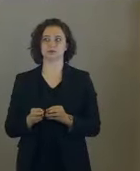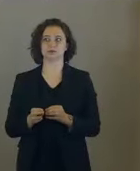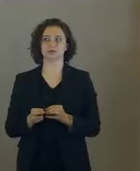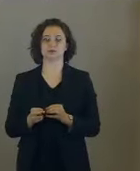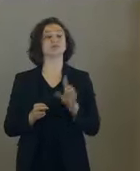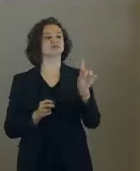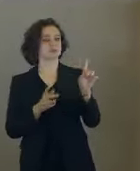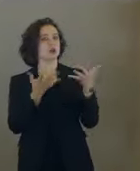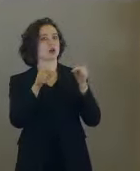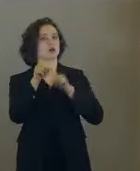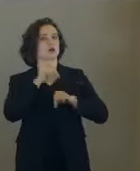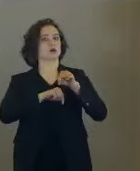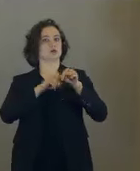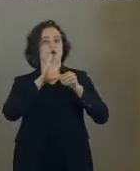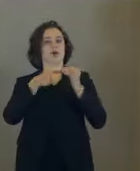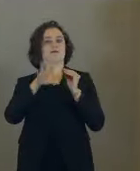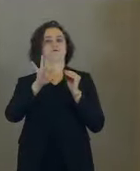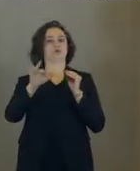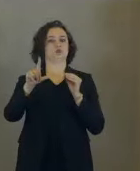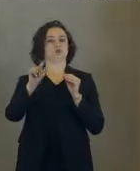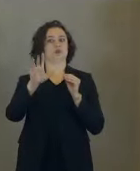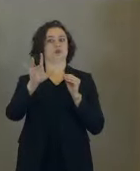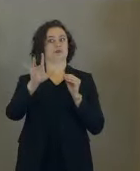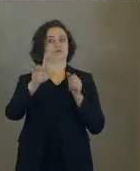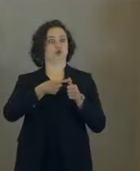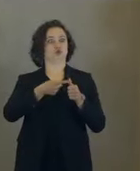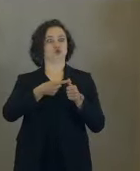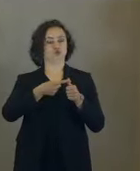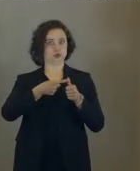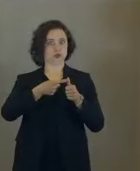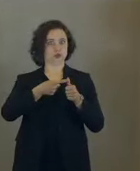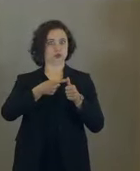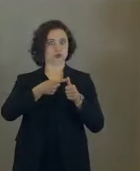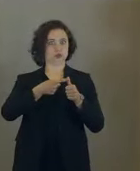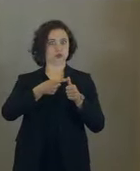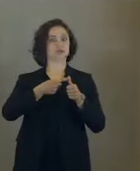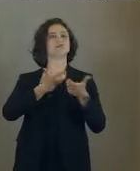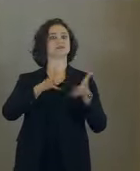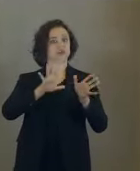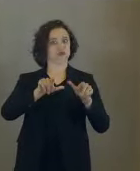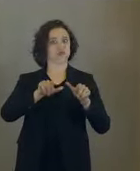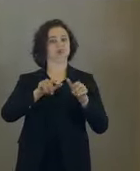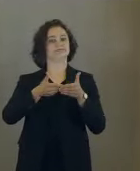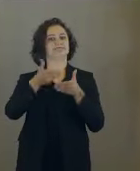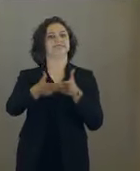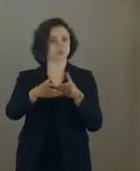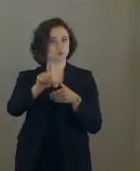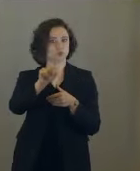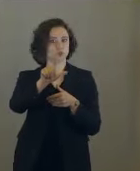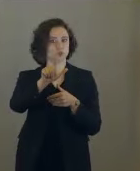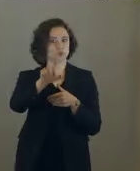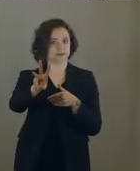need to talk about fiscal year 25 first, then we can talk about 26. So this would be,